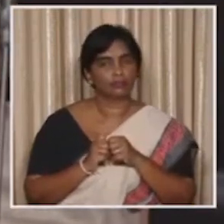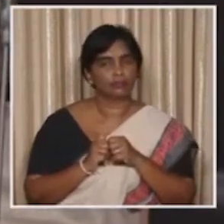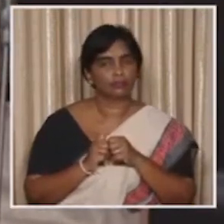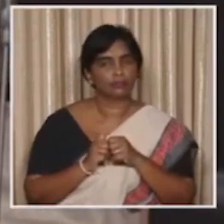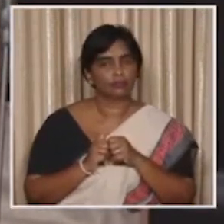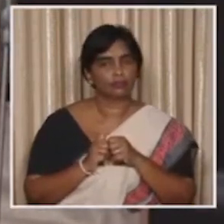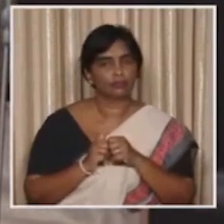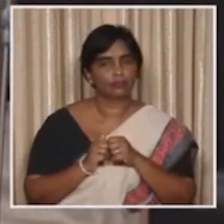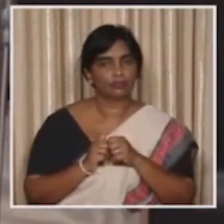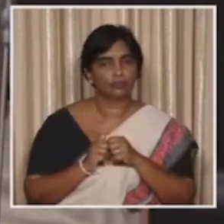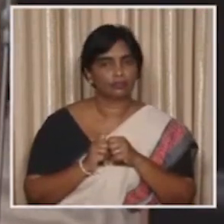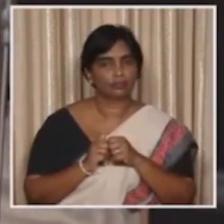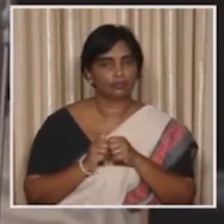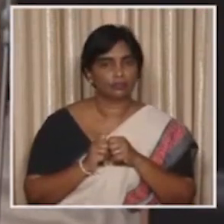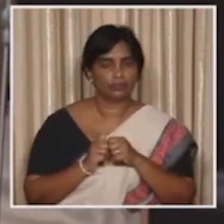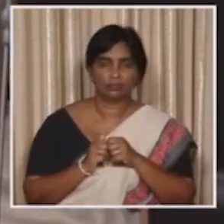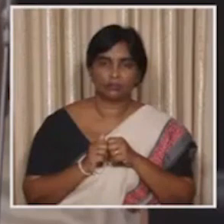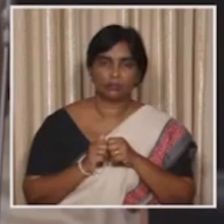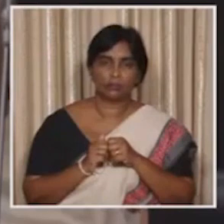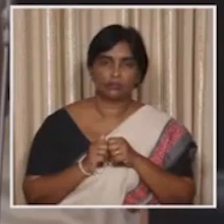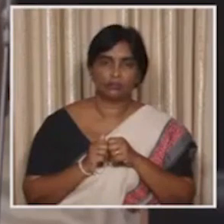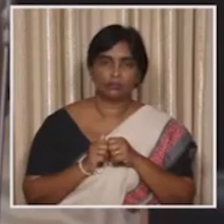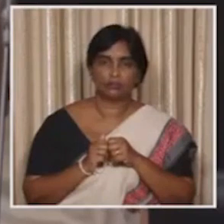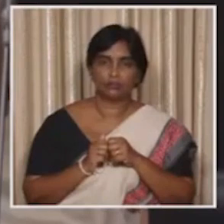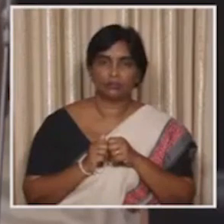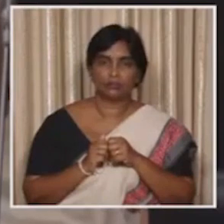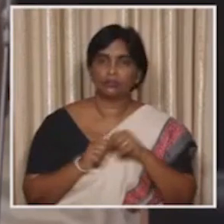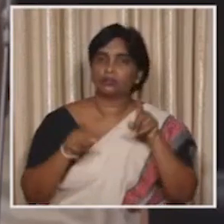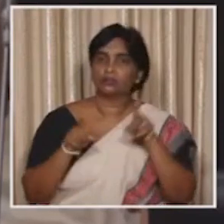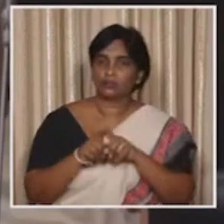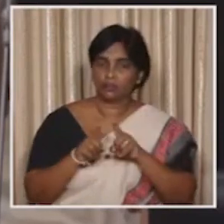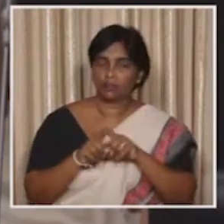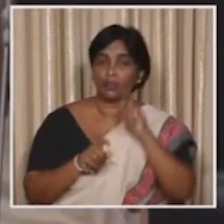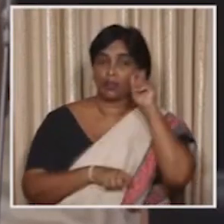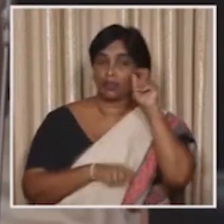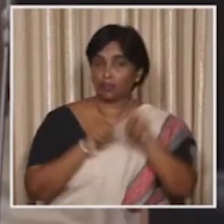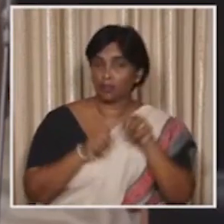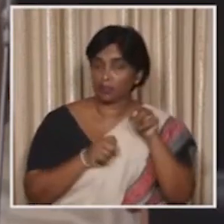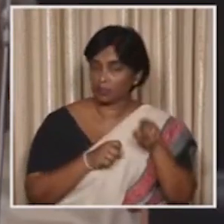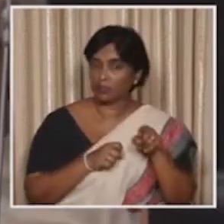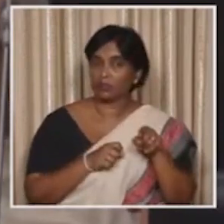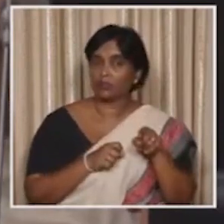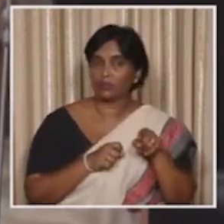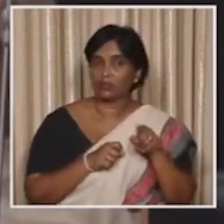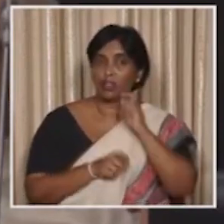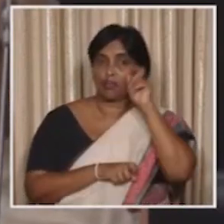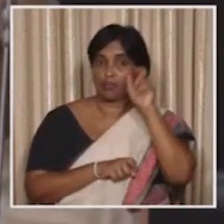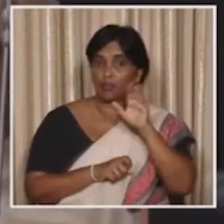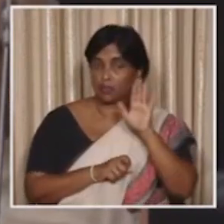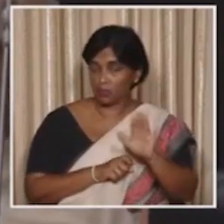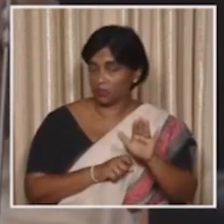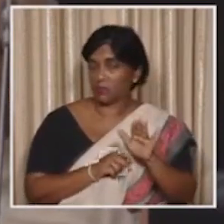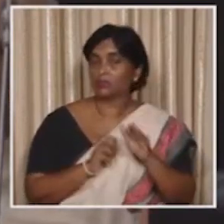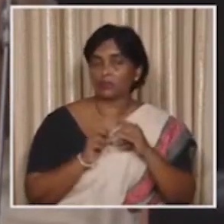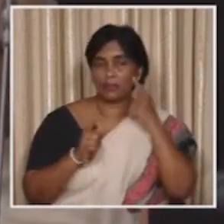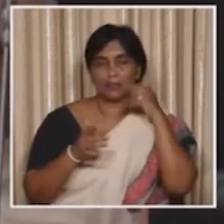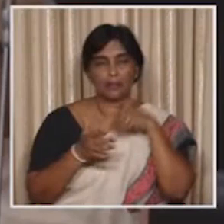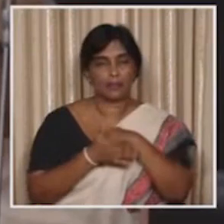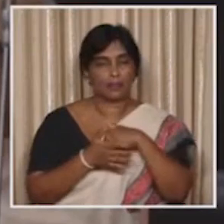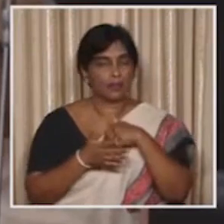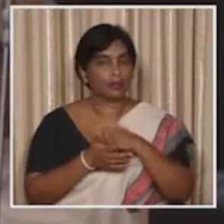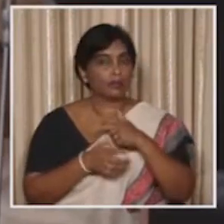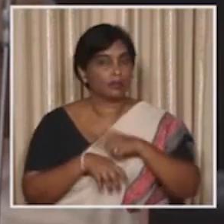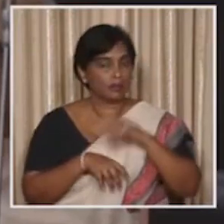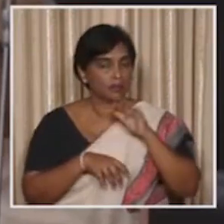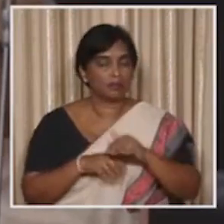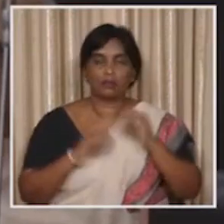the entire citizen had to undergo hardships which could have been avoided. In the circumstances aforesaid, we are of the view that it would not